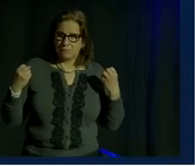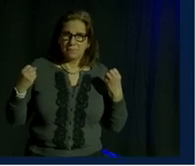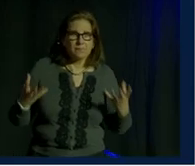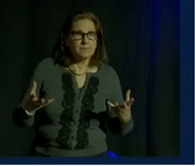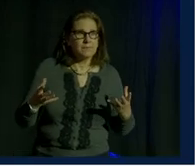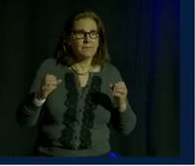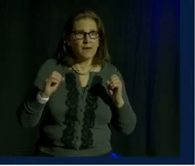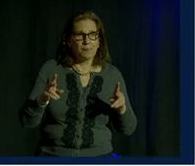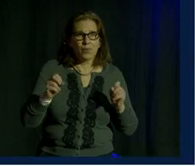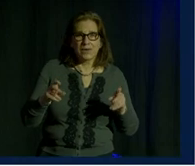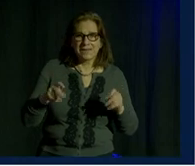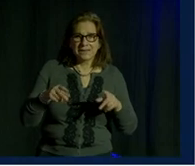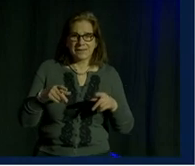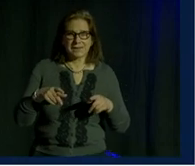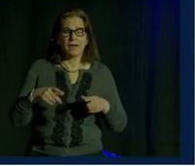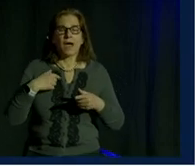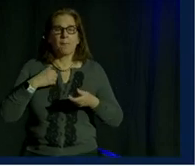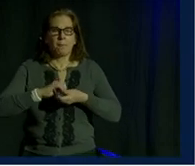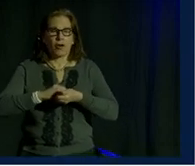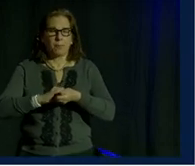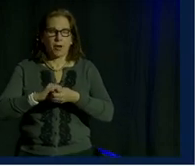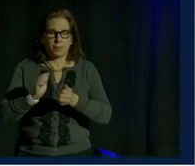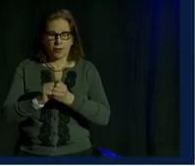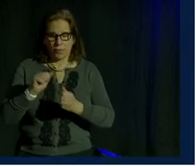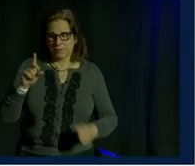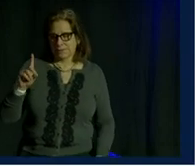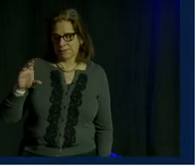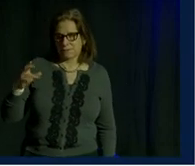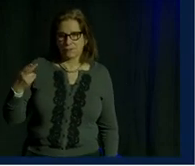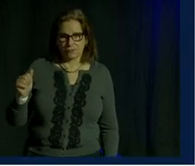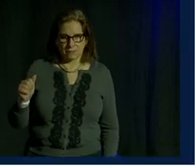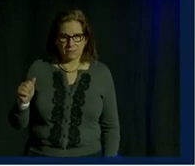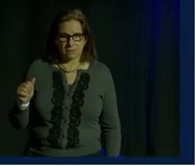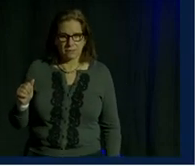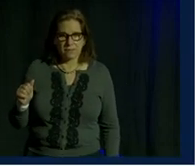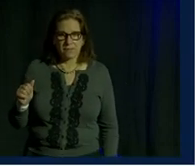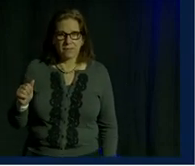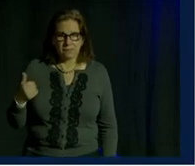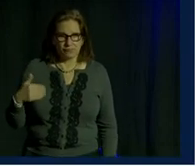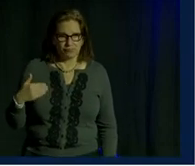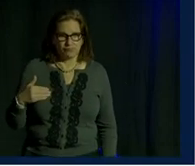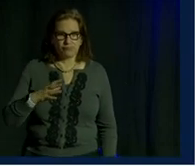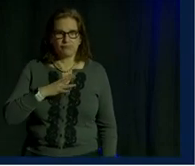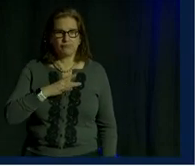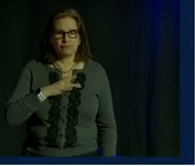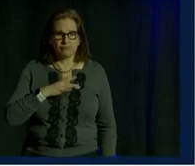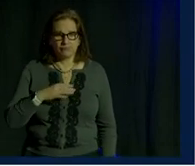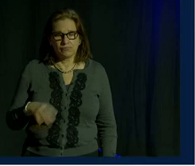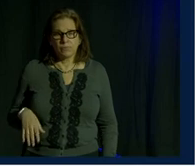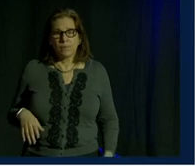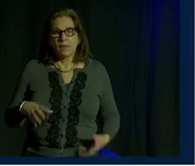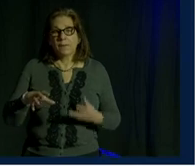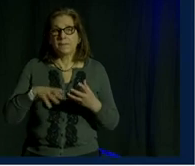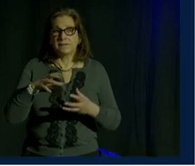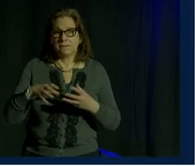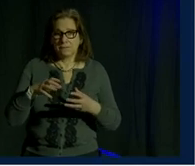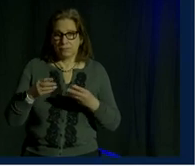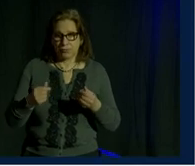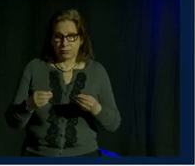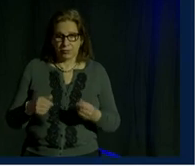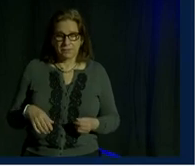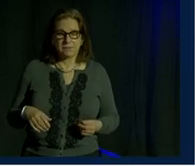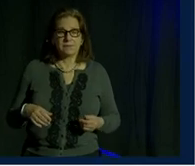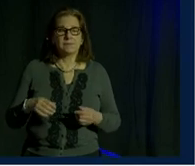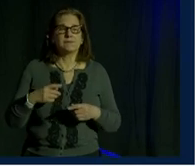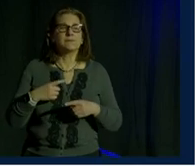opportunities to partner with the DCHA, and we move as quickly as we possibly can to create new mixed income and mixed use communities with a